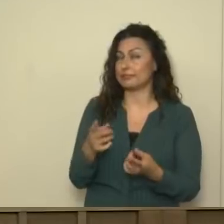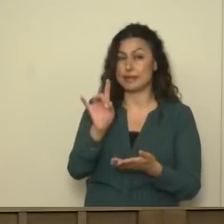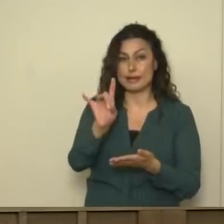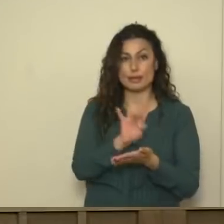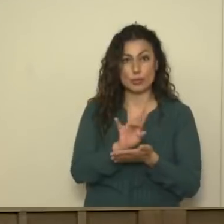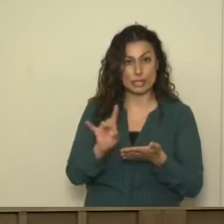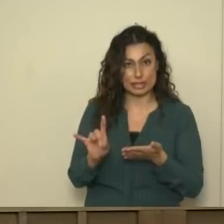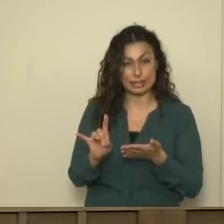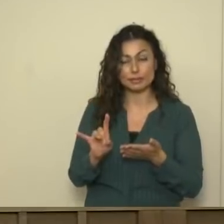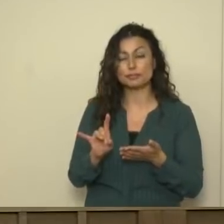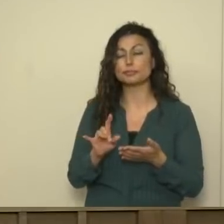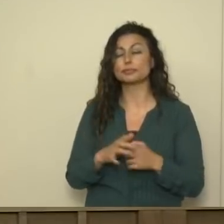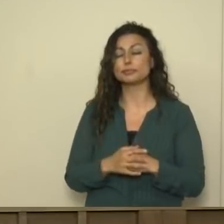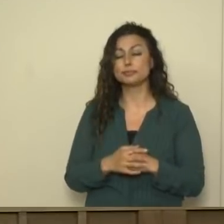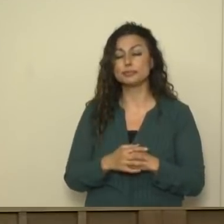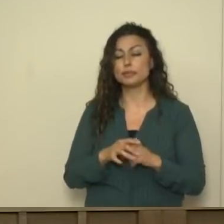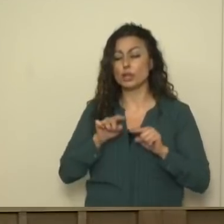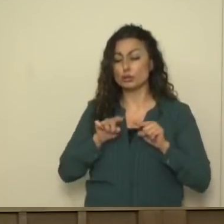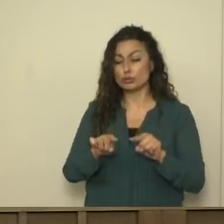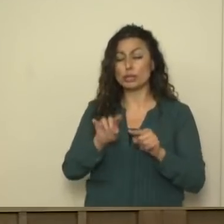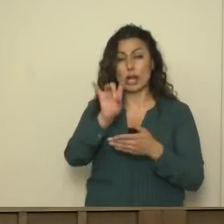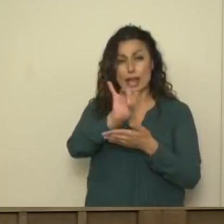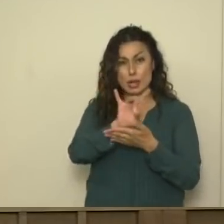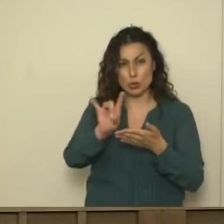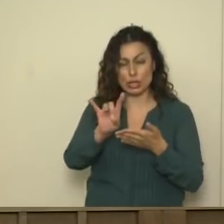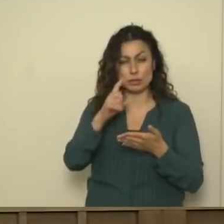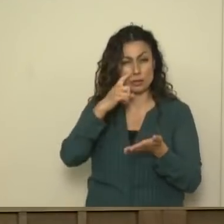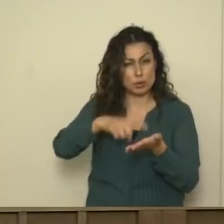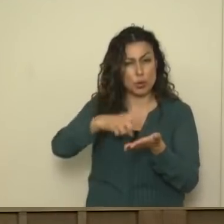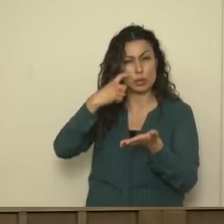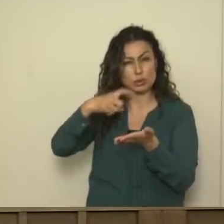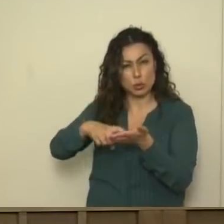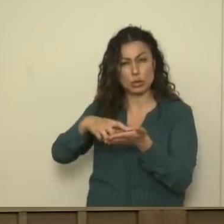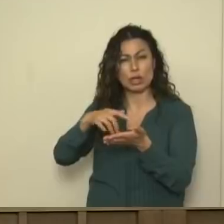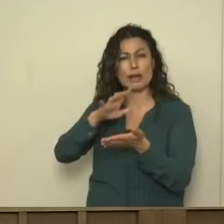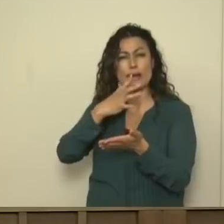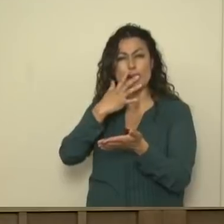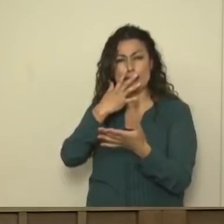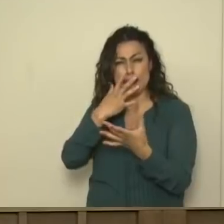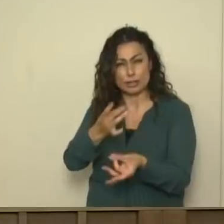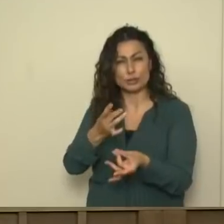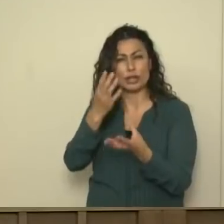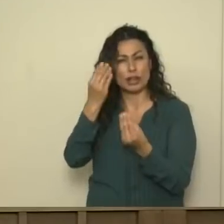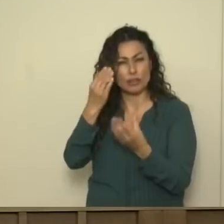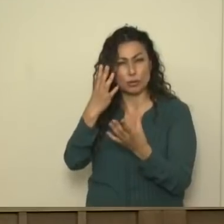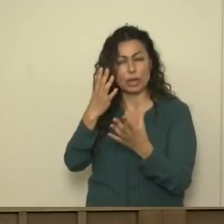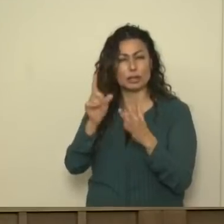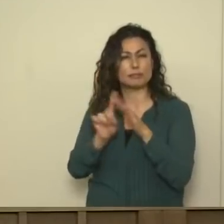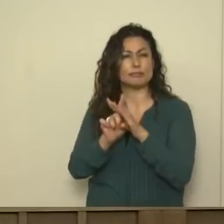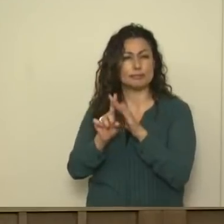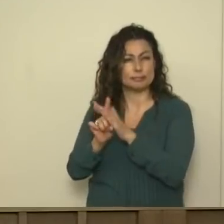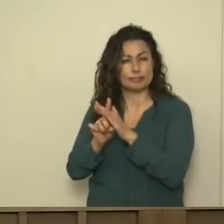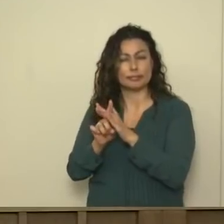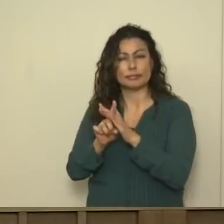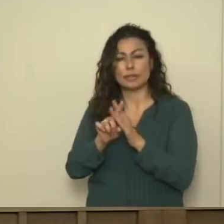weeks. And over the course of those 8 weeks, we've seen some interesting data, some interesting